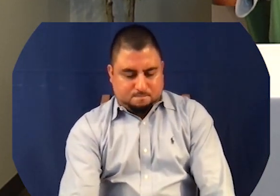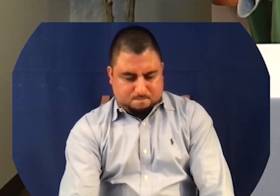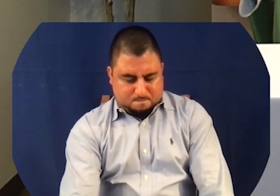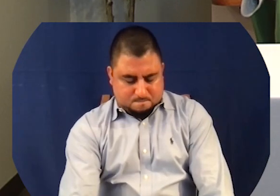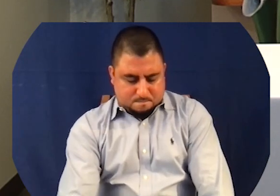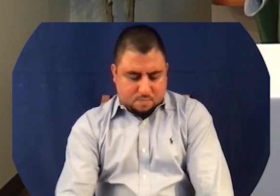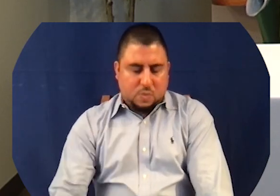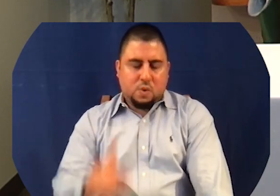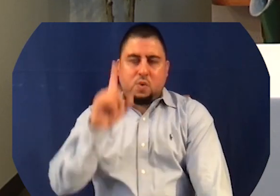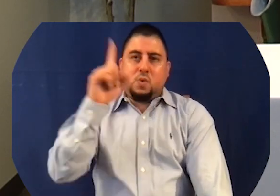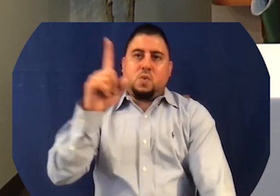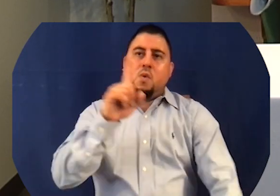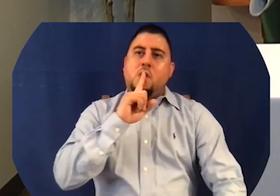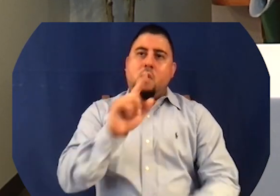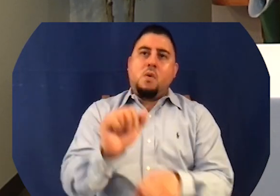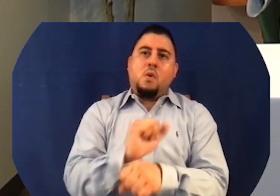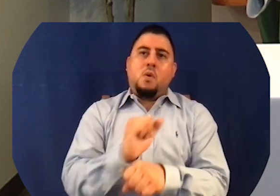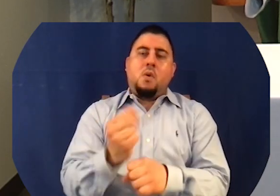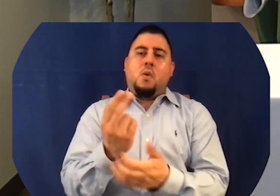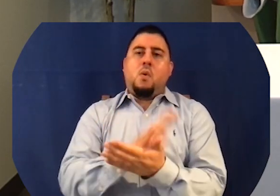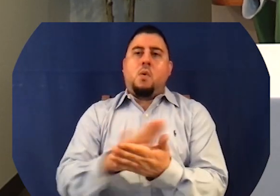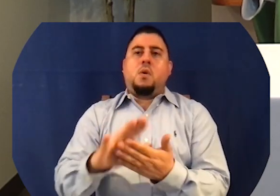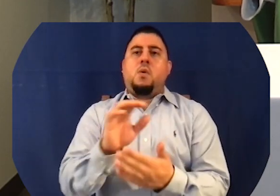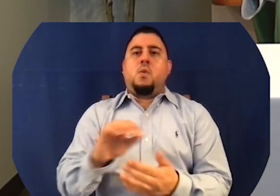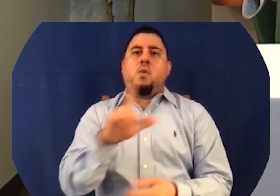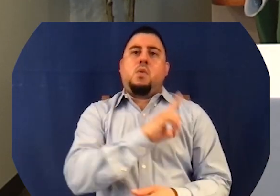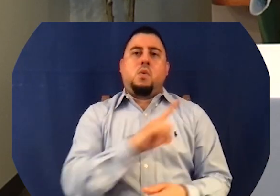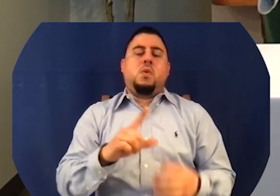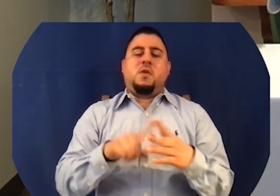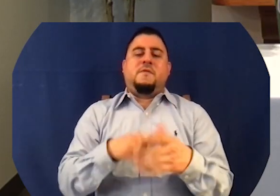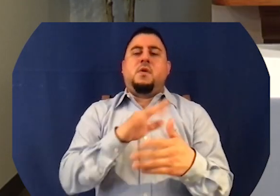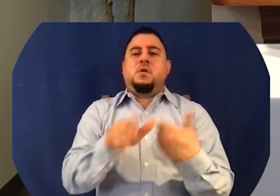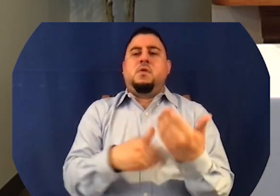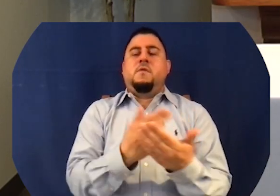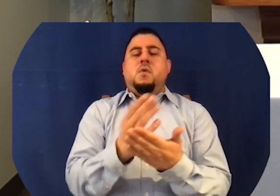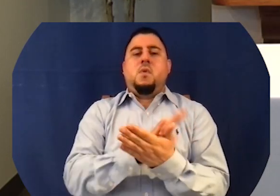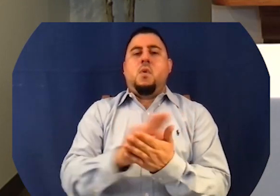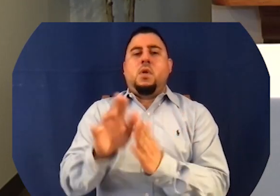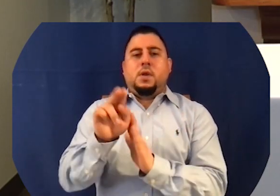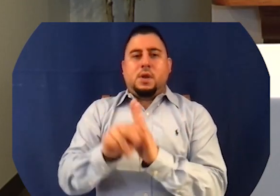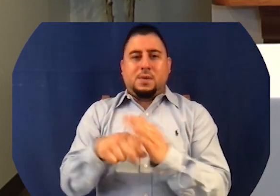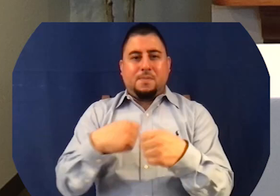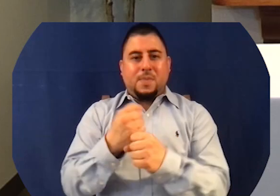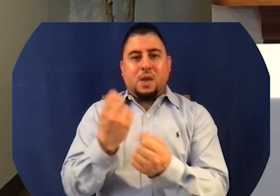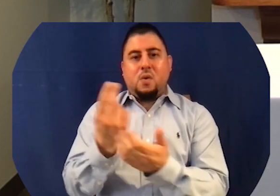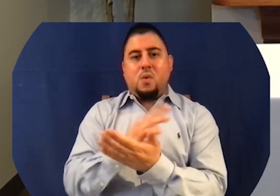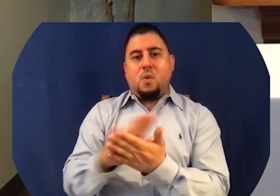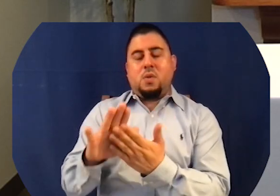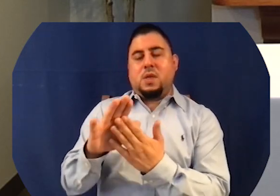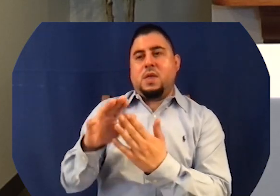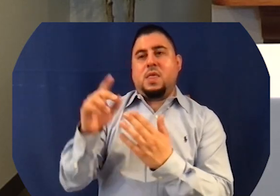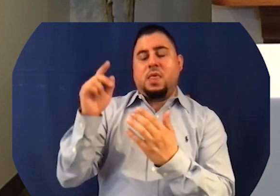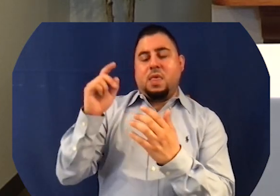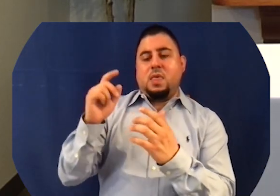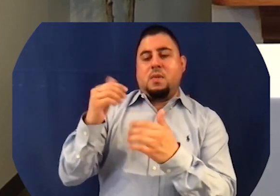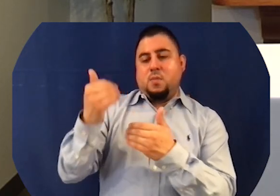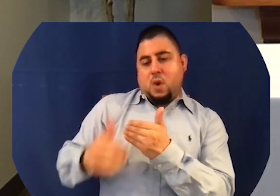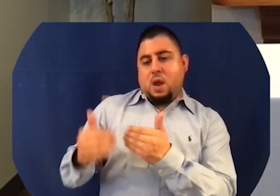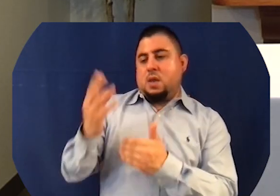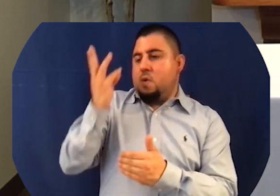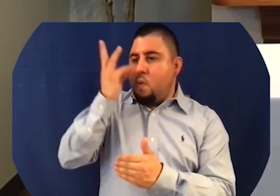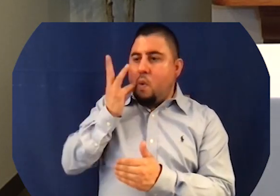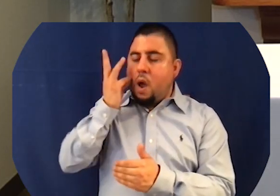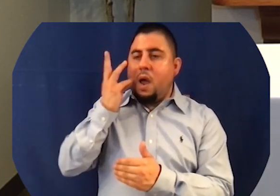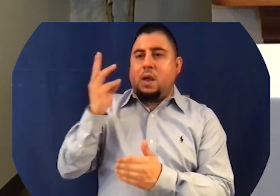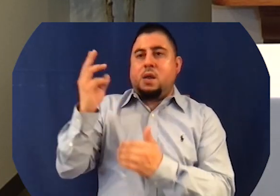Indeed, holy, O Lord, the font of all holiness. Make holy, therefore, these gifts, we pray,